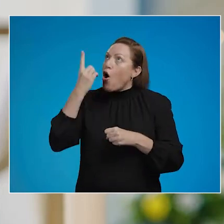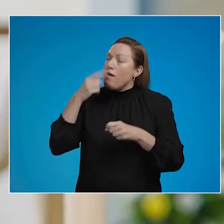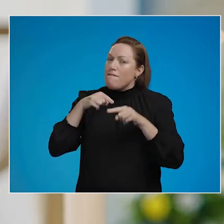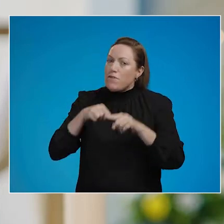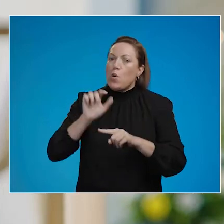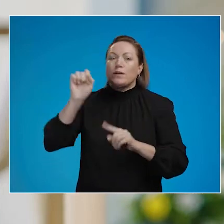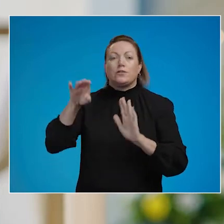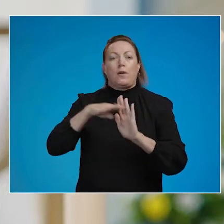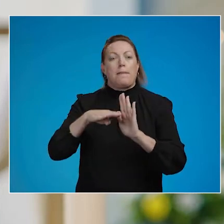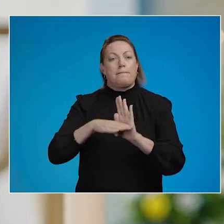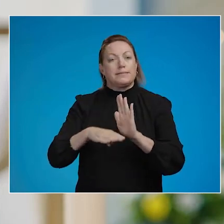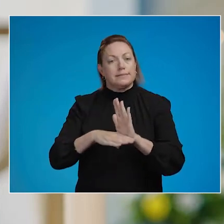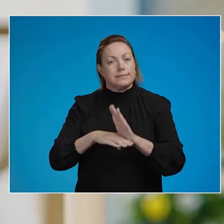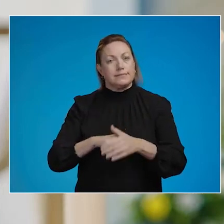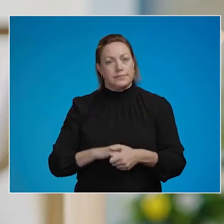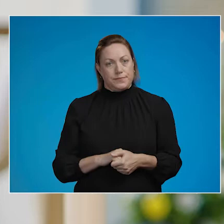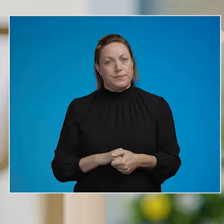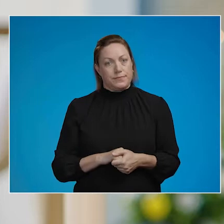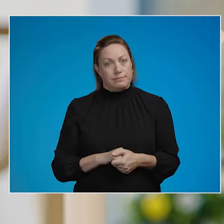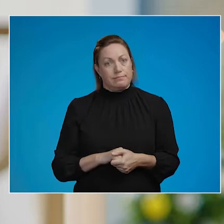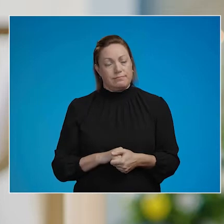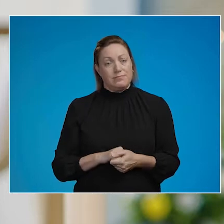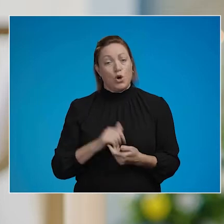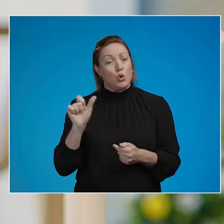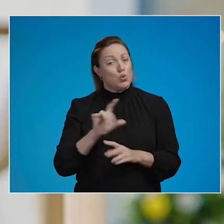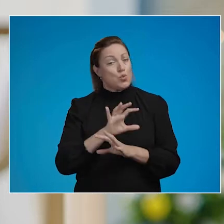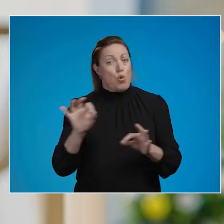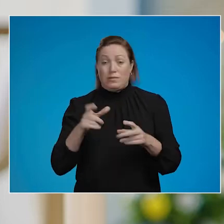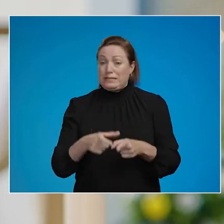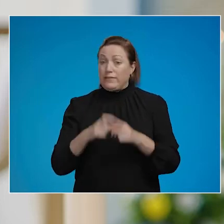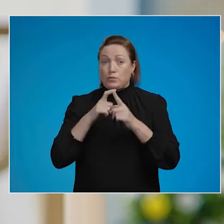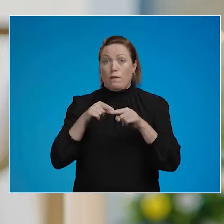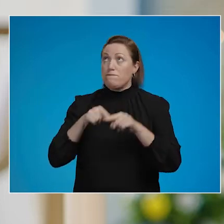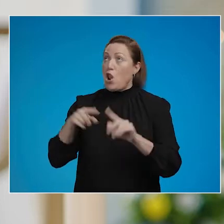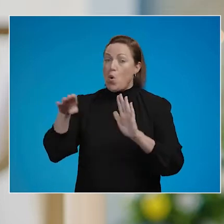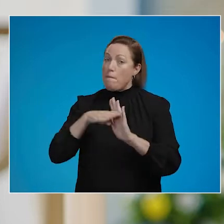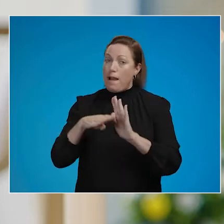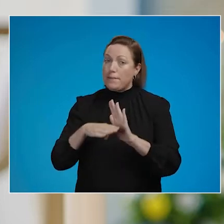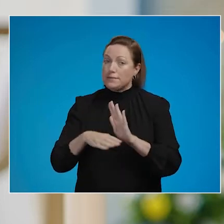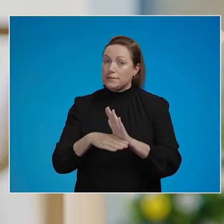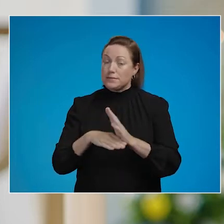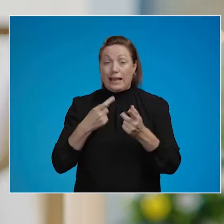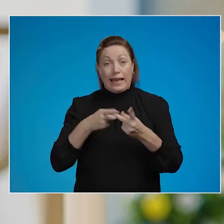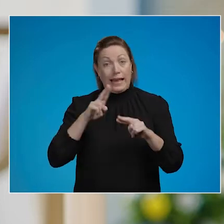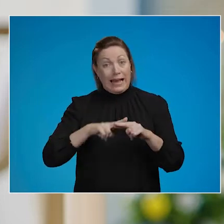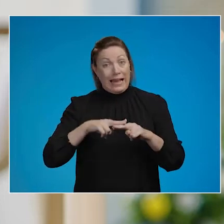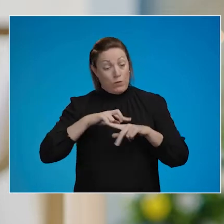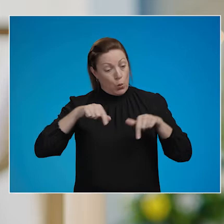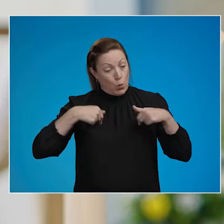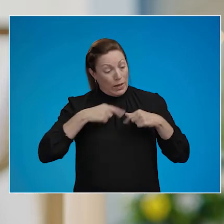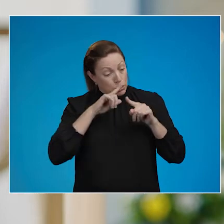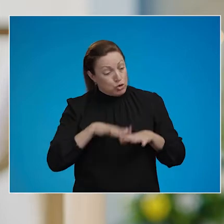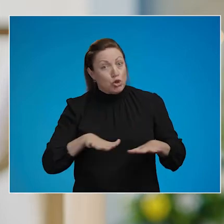his commandments. And his commandments are not difficult, because anyone who has been begotten by God